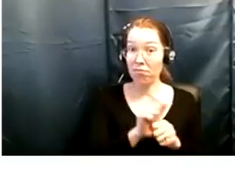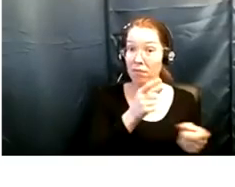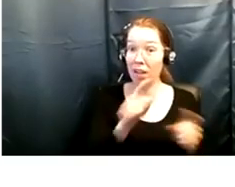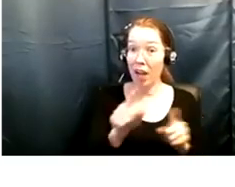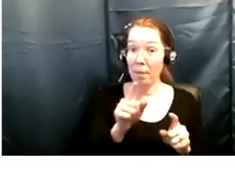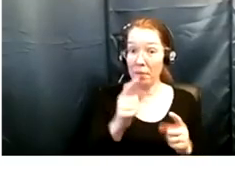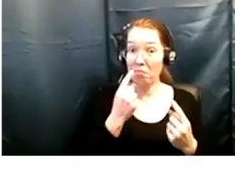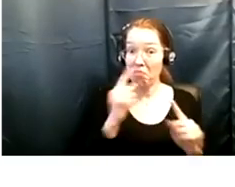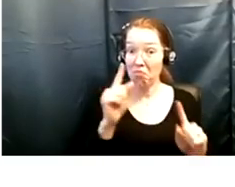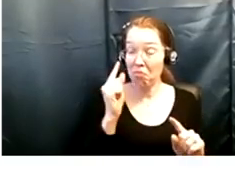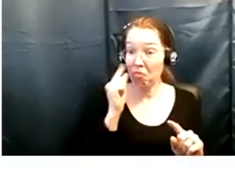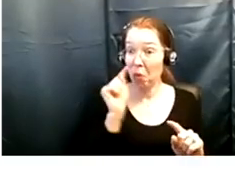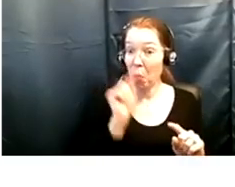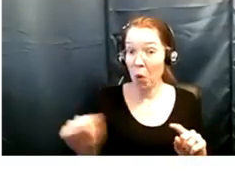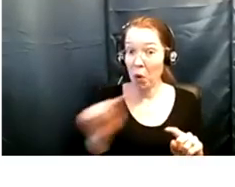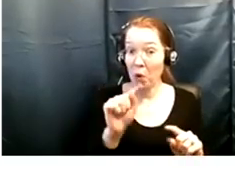thought?